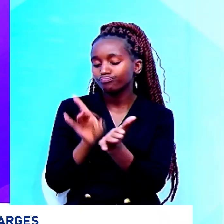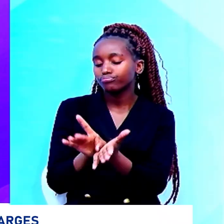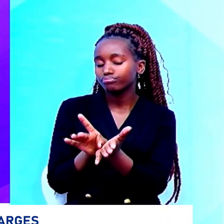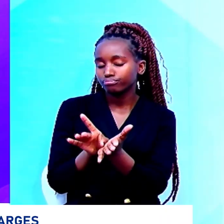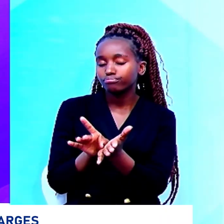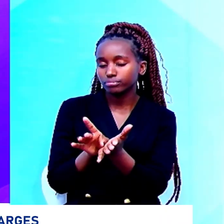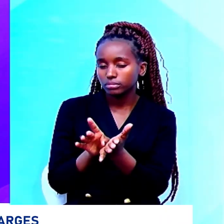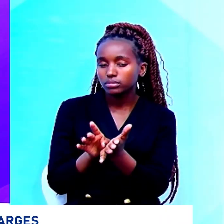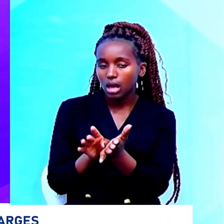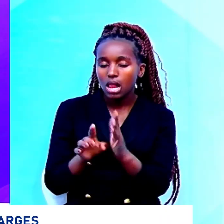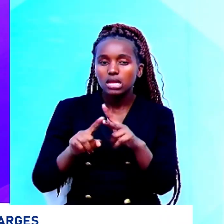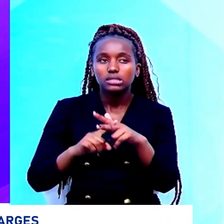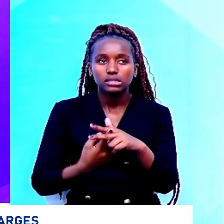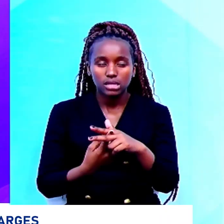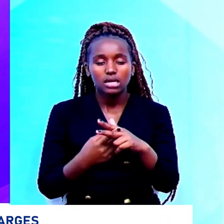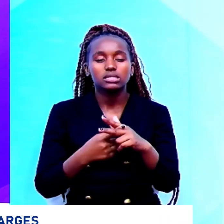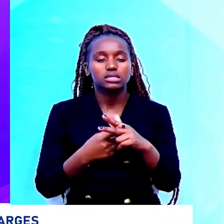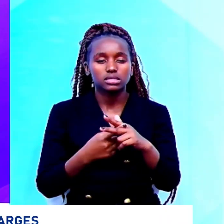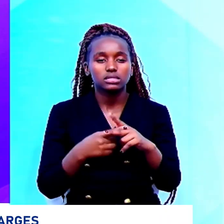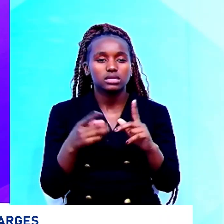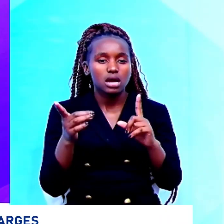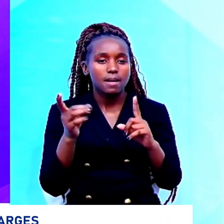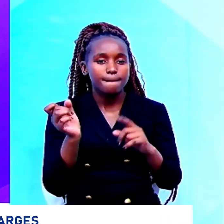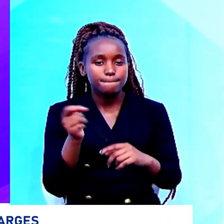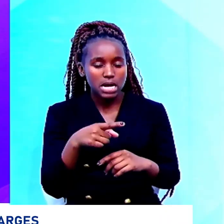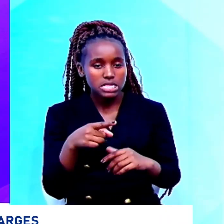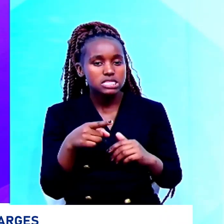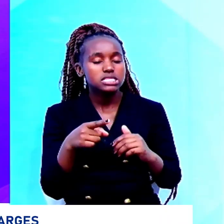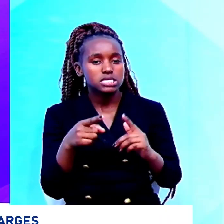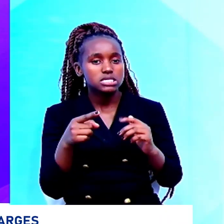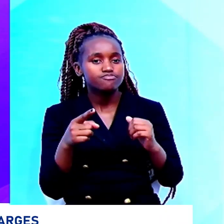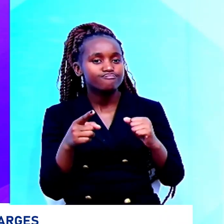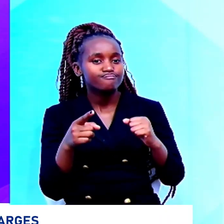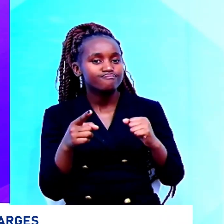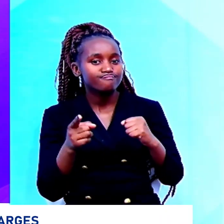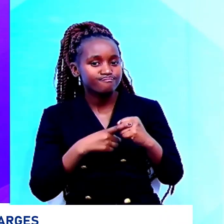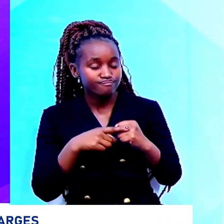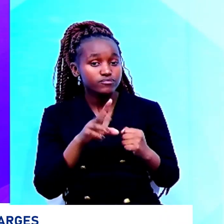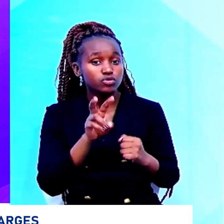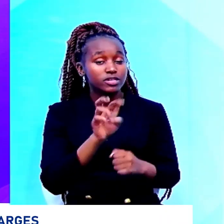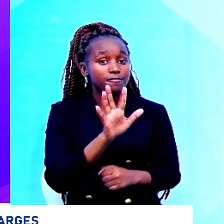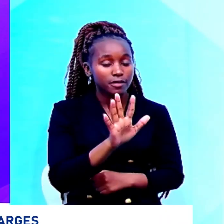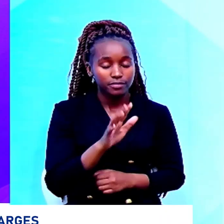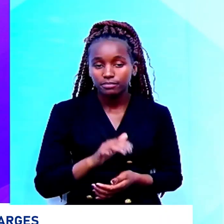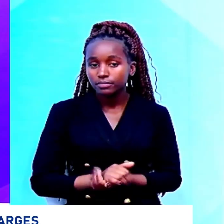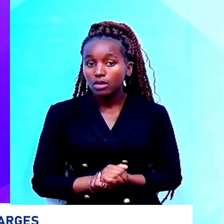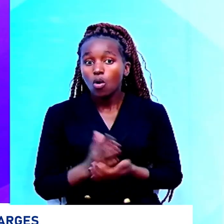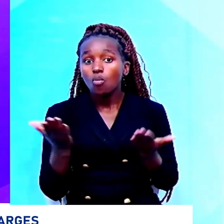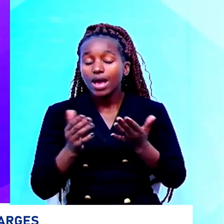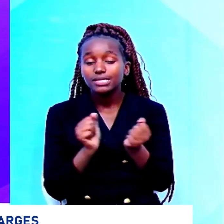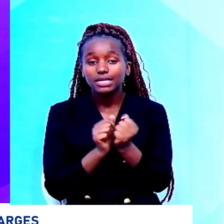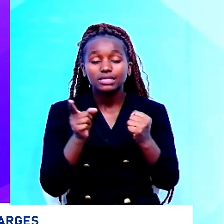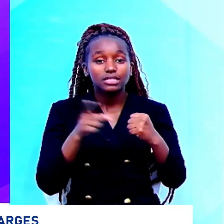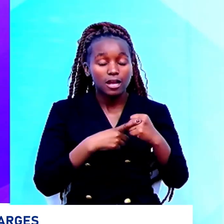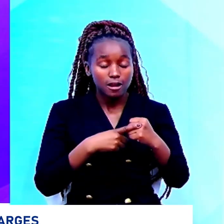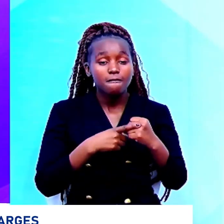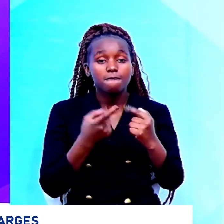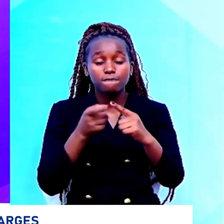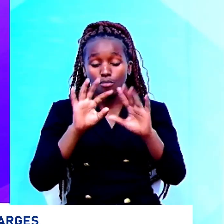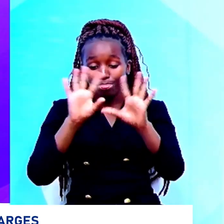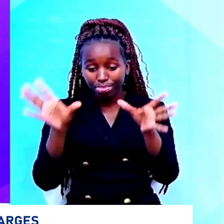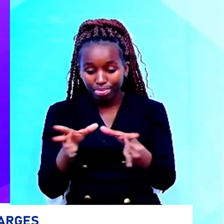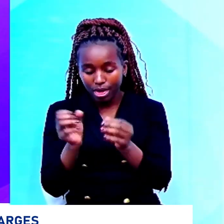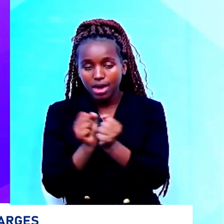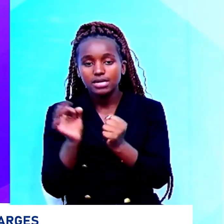began on June 26, 2025, when 16 out of 18 members of the County